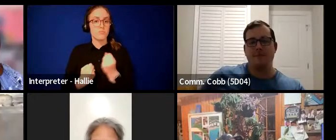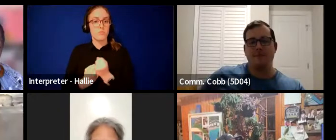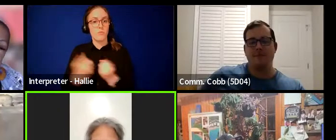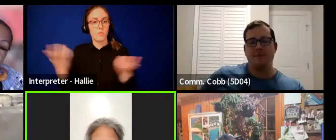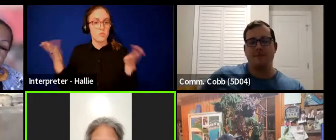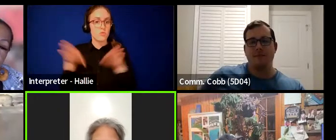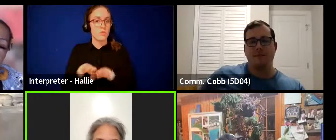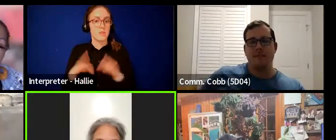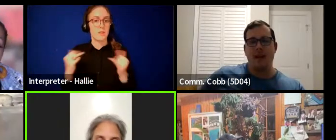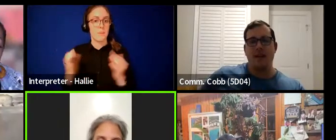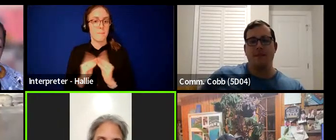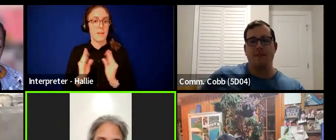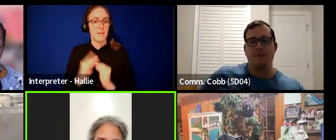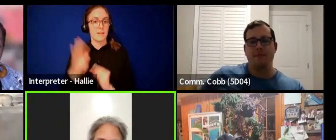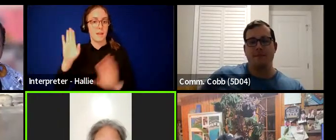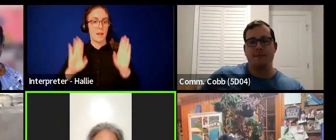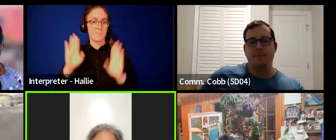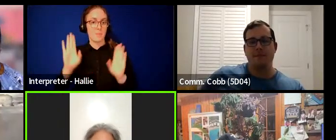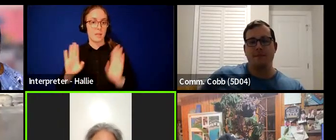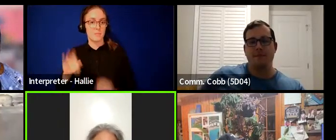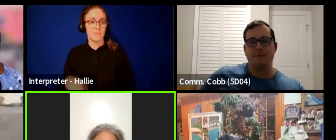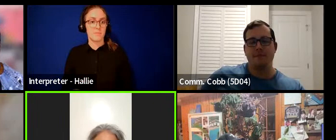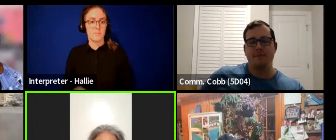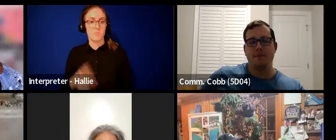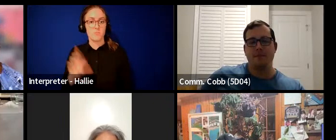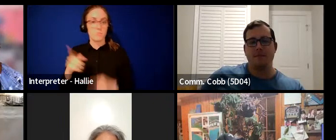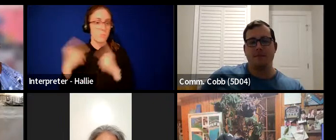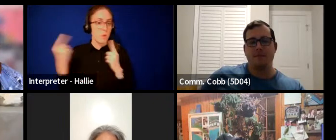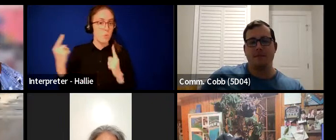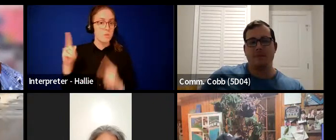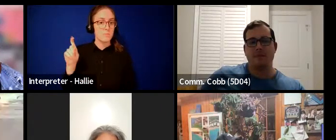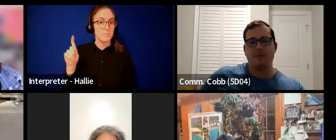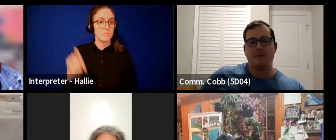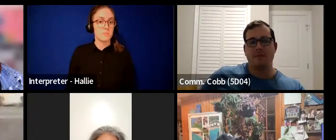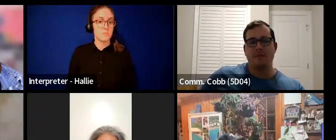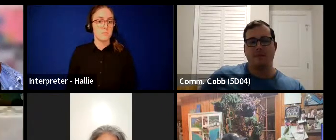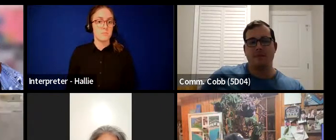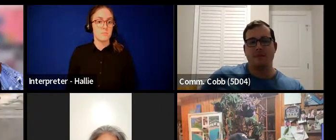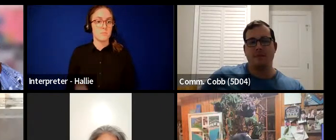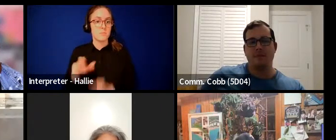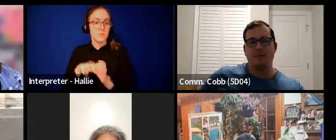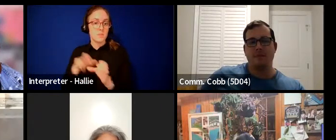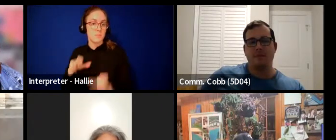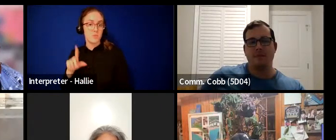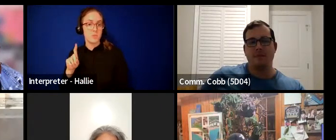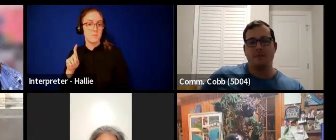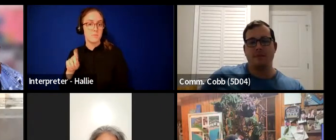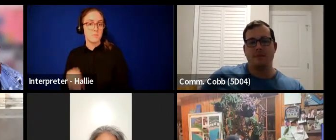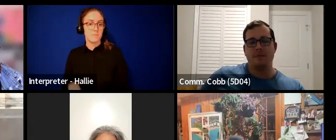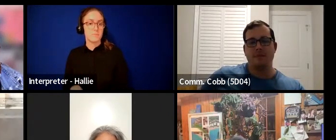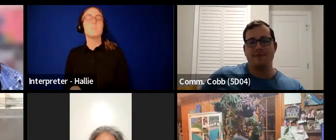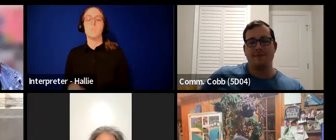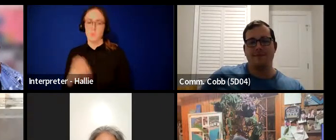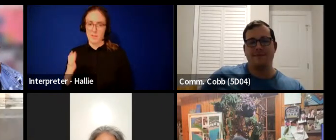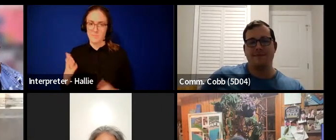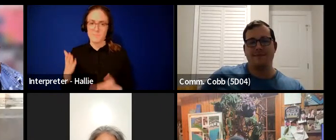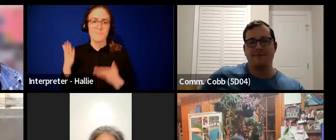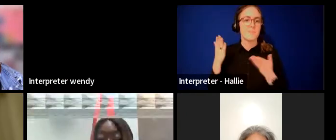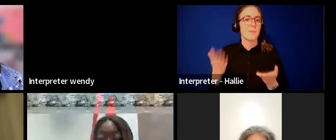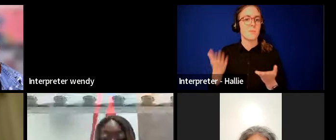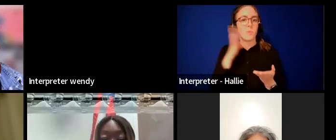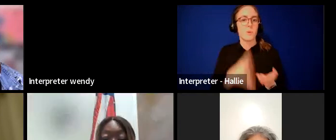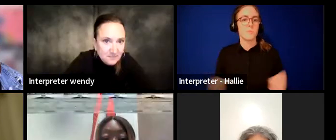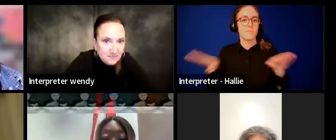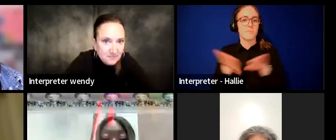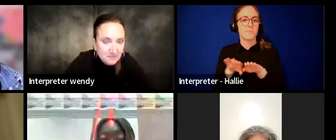say aye. Aye. Okay, any opposed? Any abstentions? Okay, the motion carries. We'll adjourn